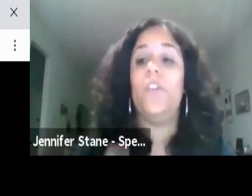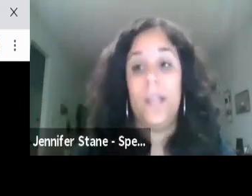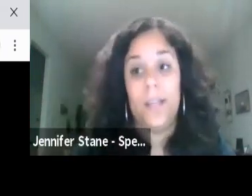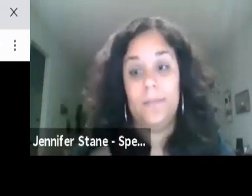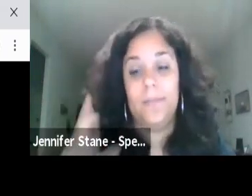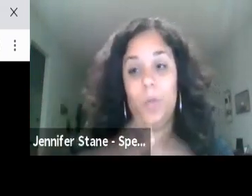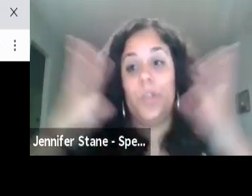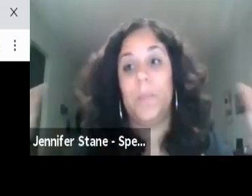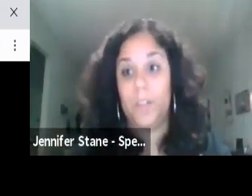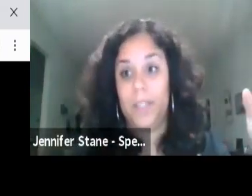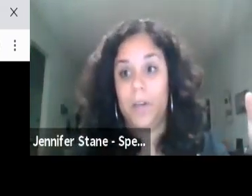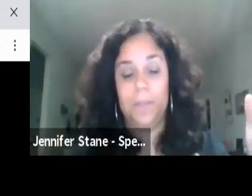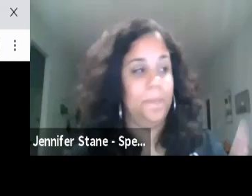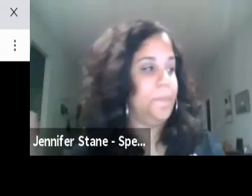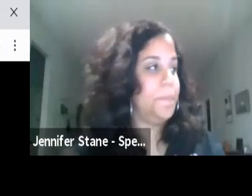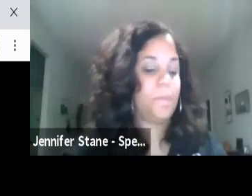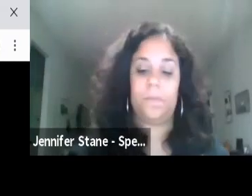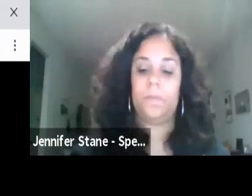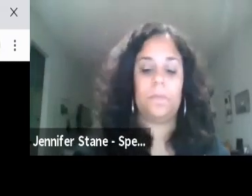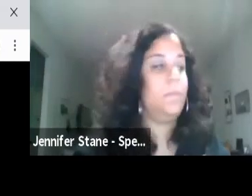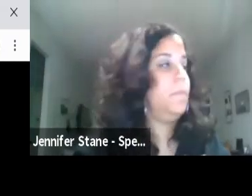drink it when you need it. Don't drink them all day long.